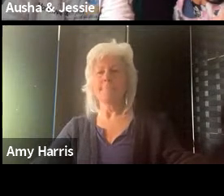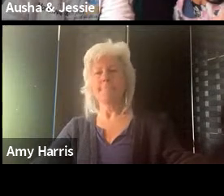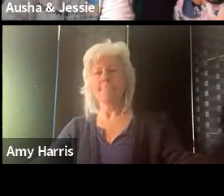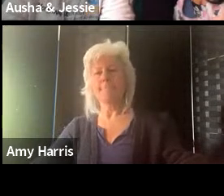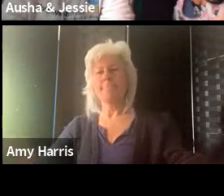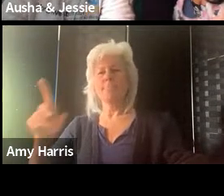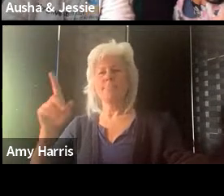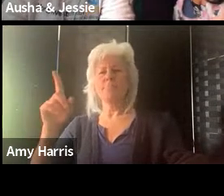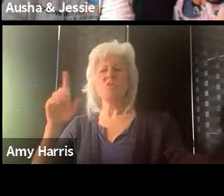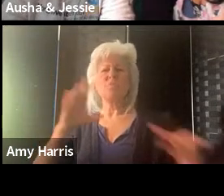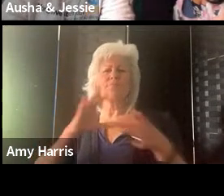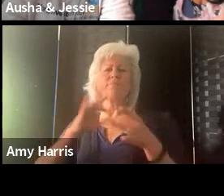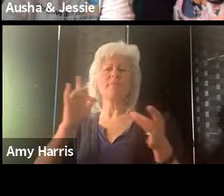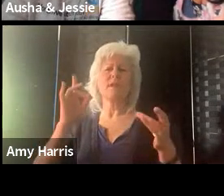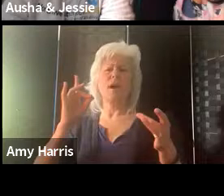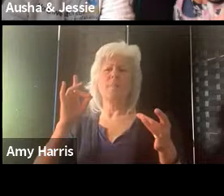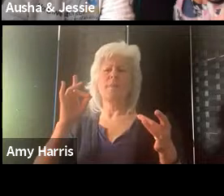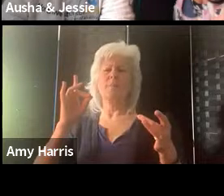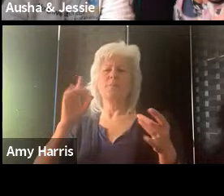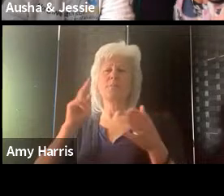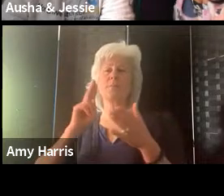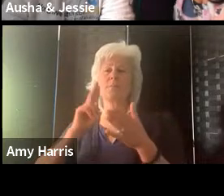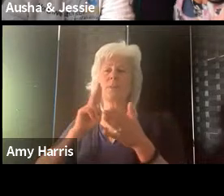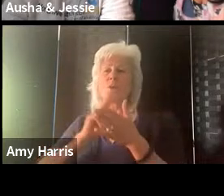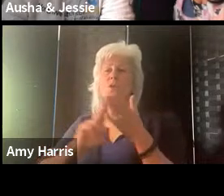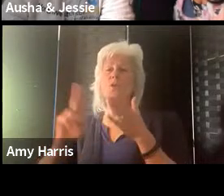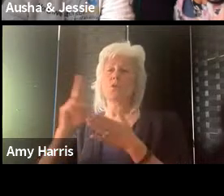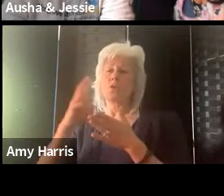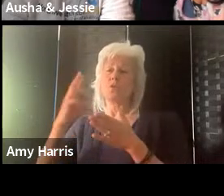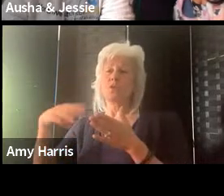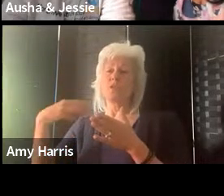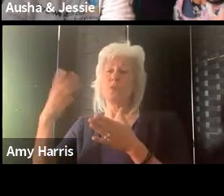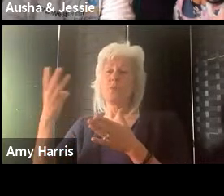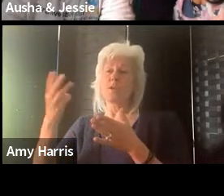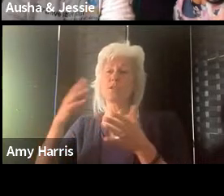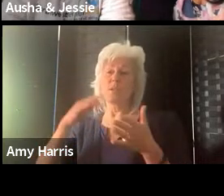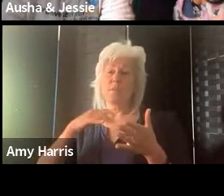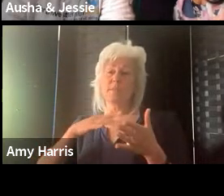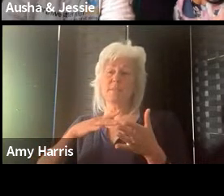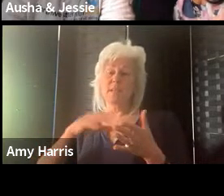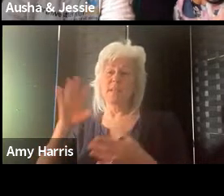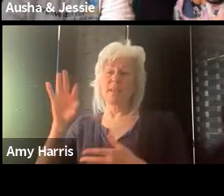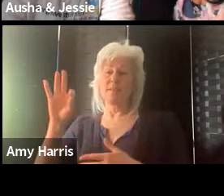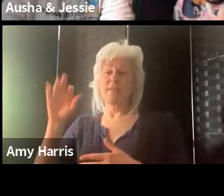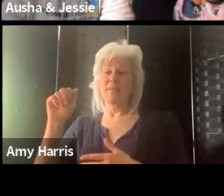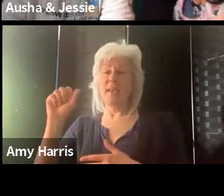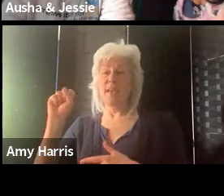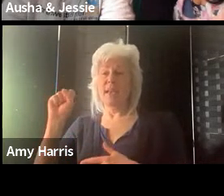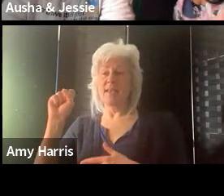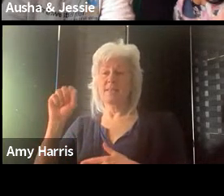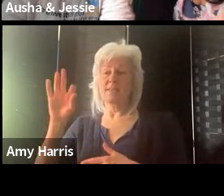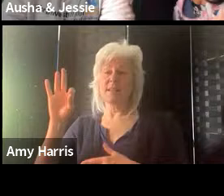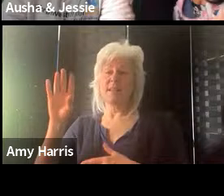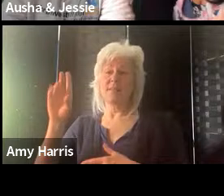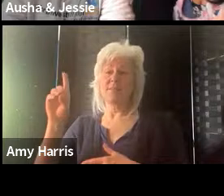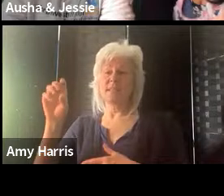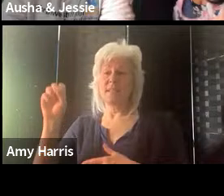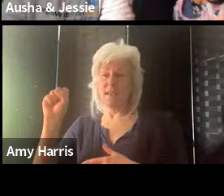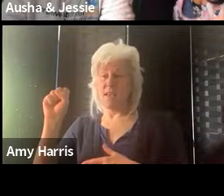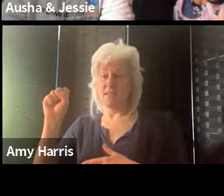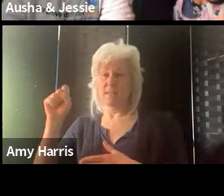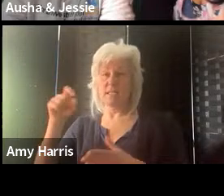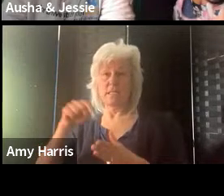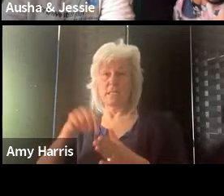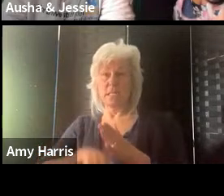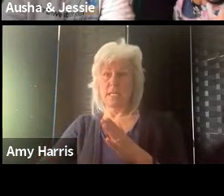Just a quick comment. The University of Washington has been studying both fetal alcohol and fetal drug syndrome extensively. And